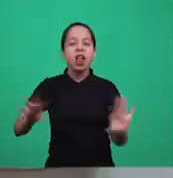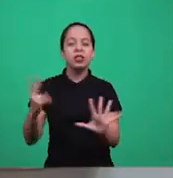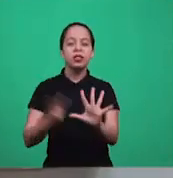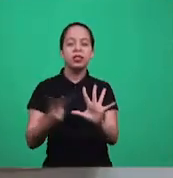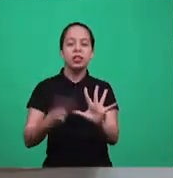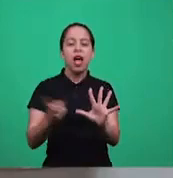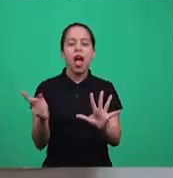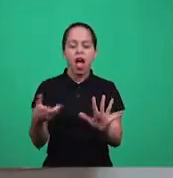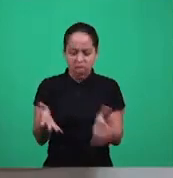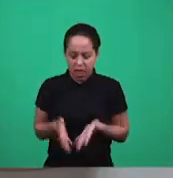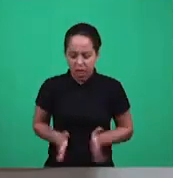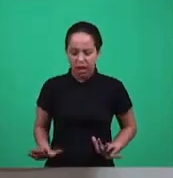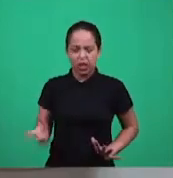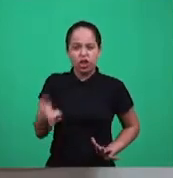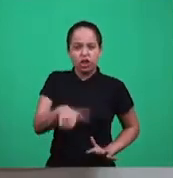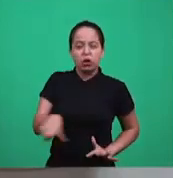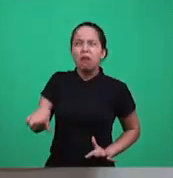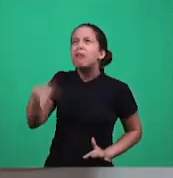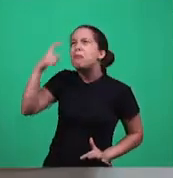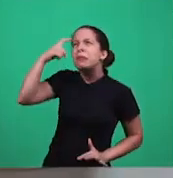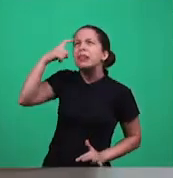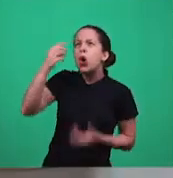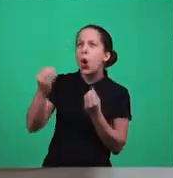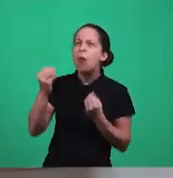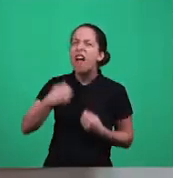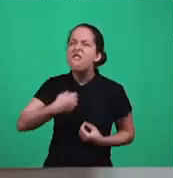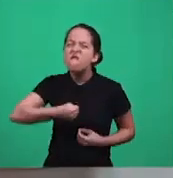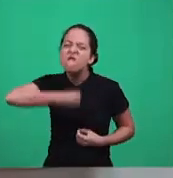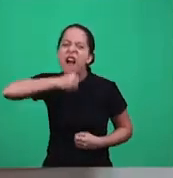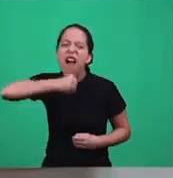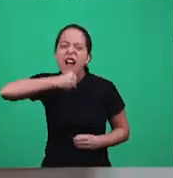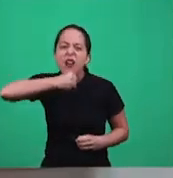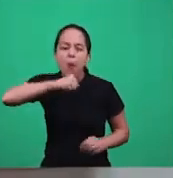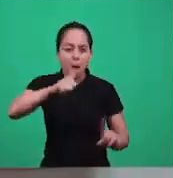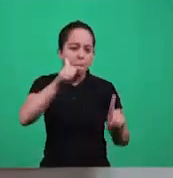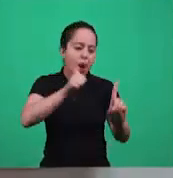womb?" Look at his religious mind. He thought,